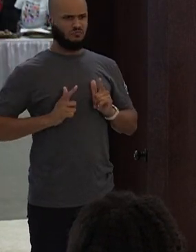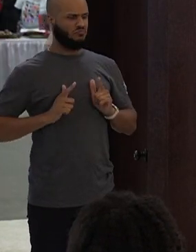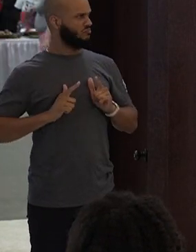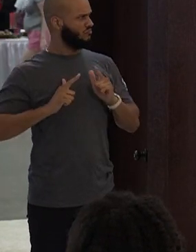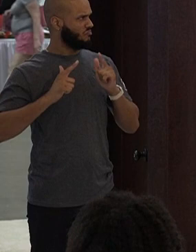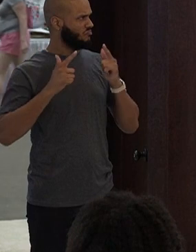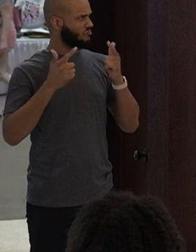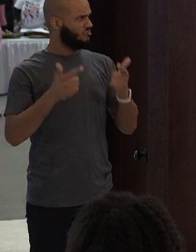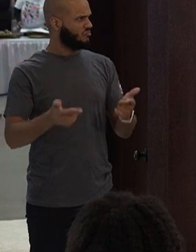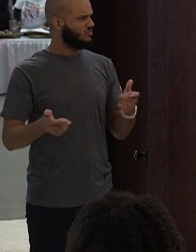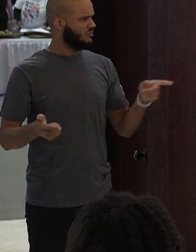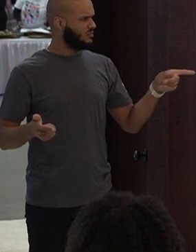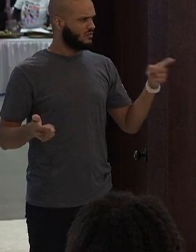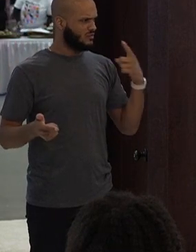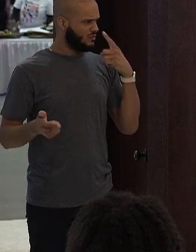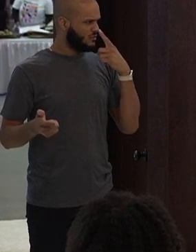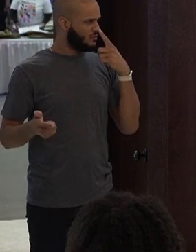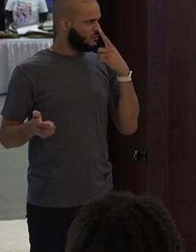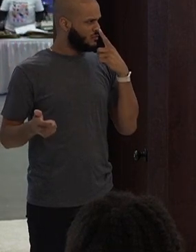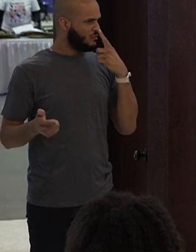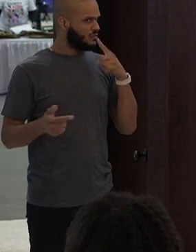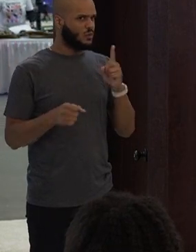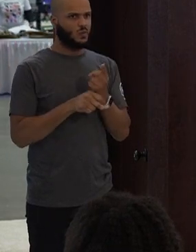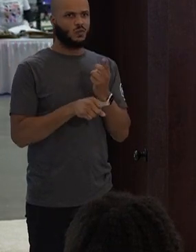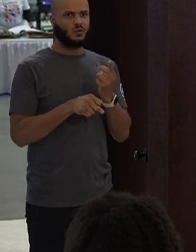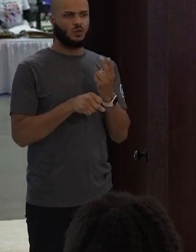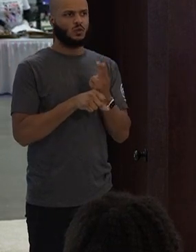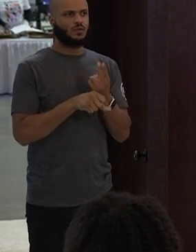we can try that microphone to see if that works.